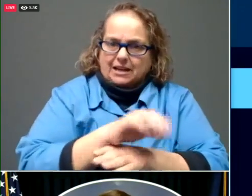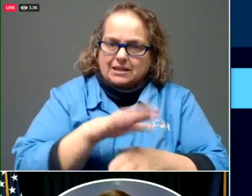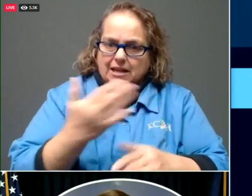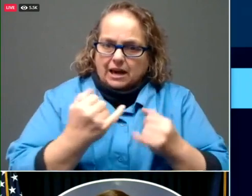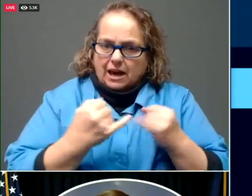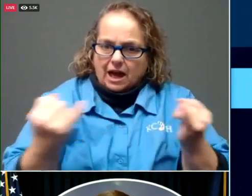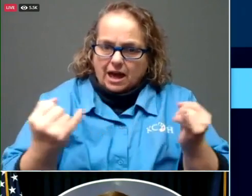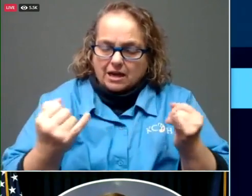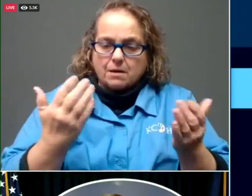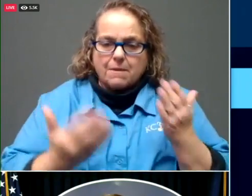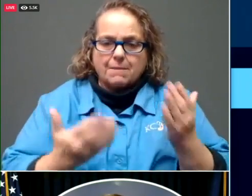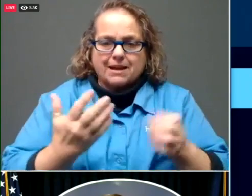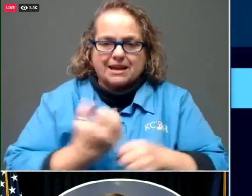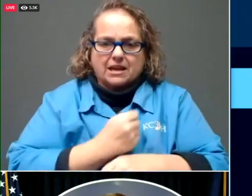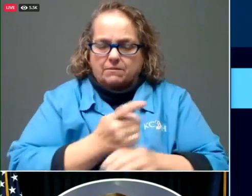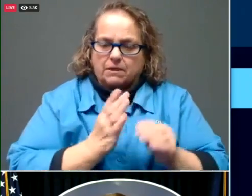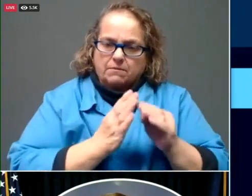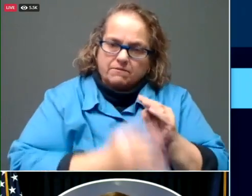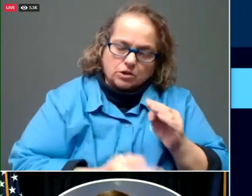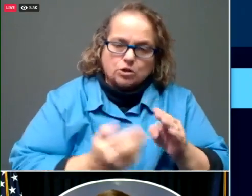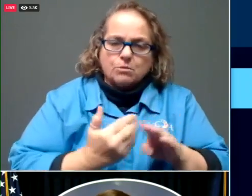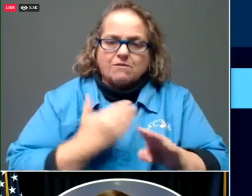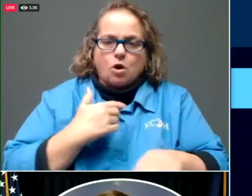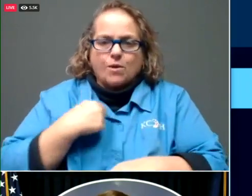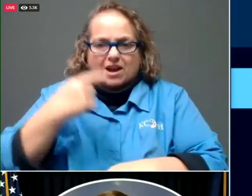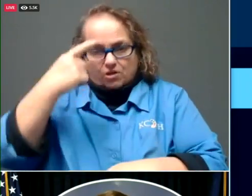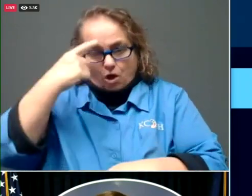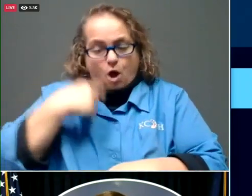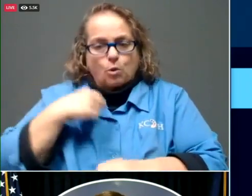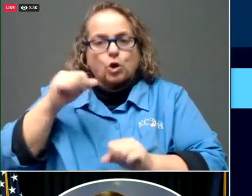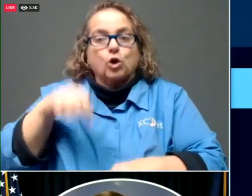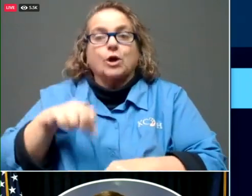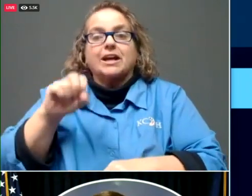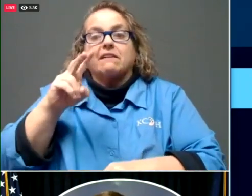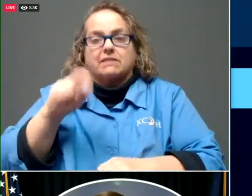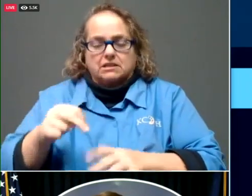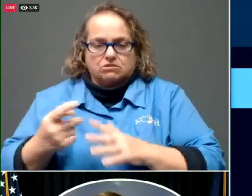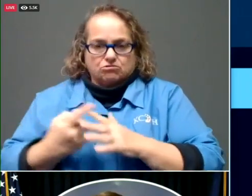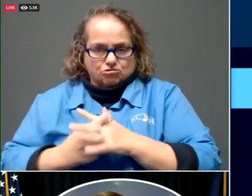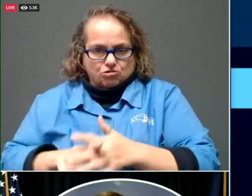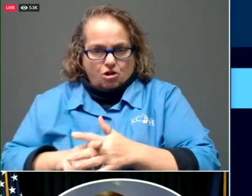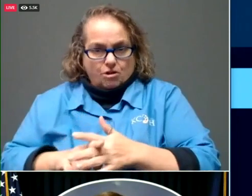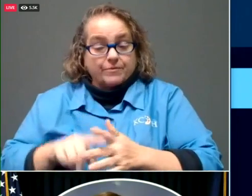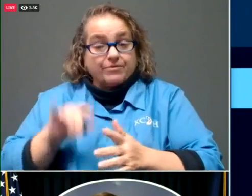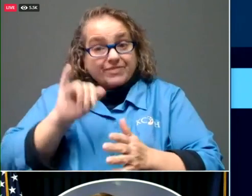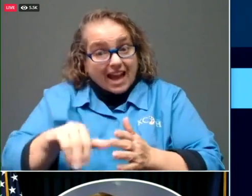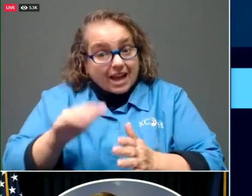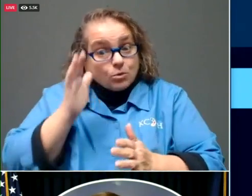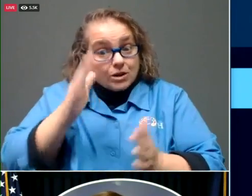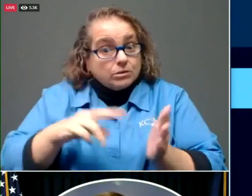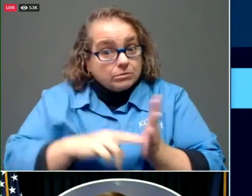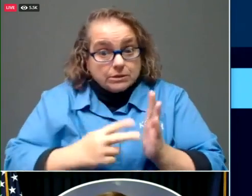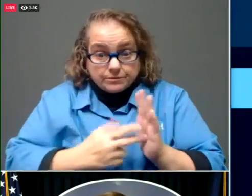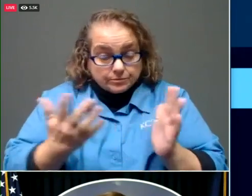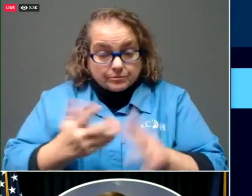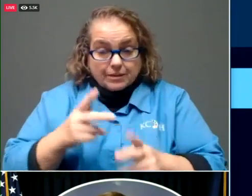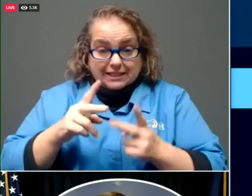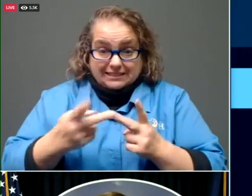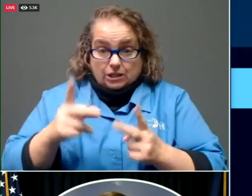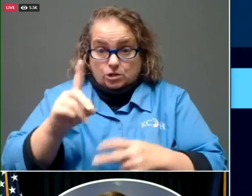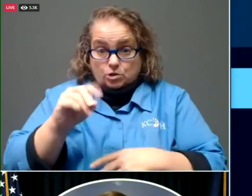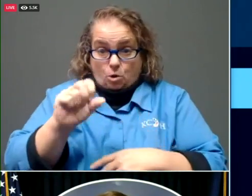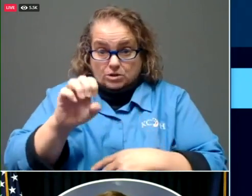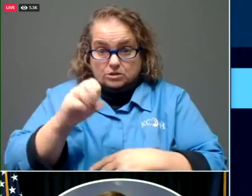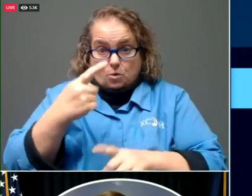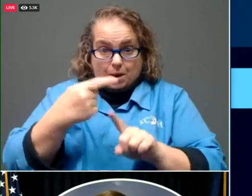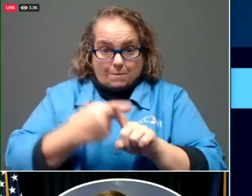partially done before we thought we would be able to start them. This is going to mean with the second dose just a month after that